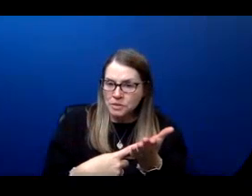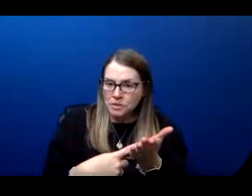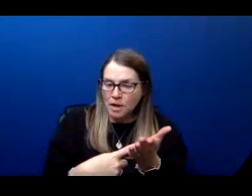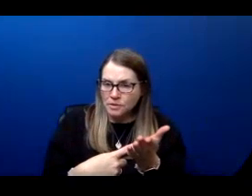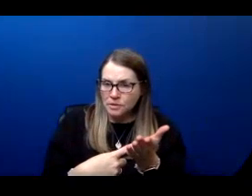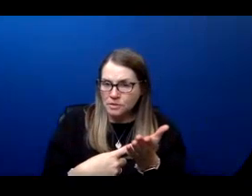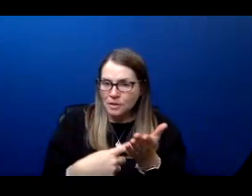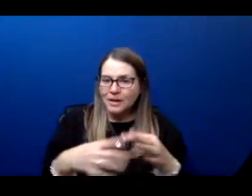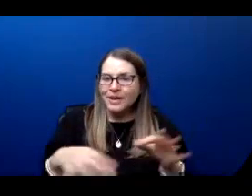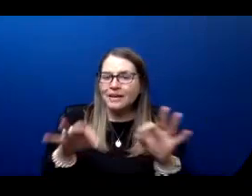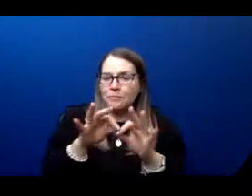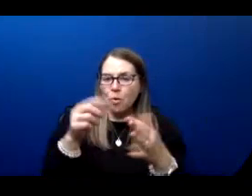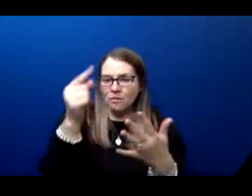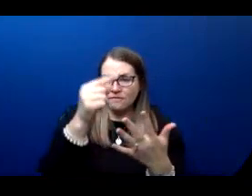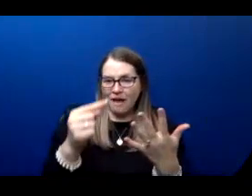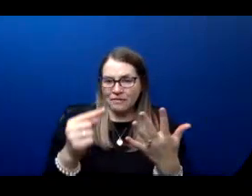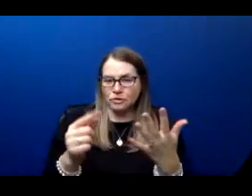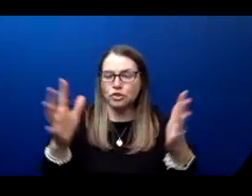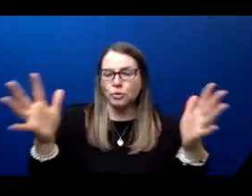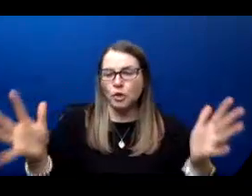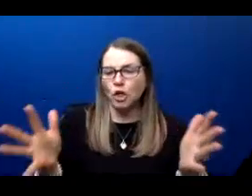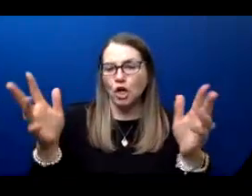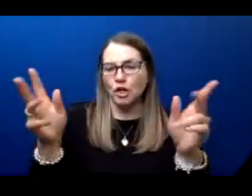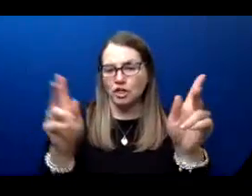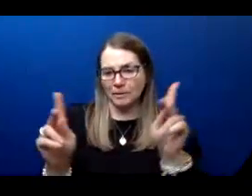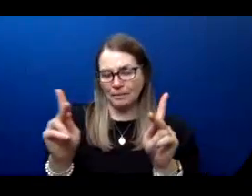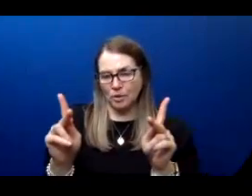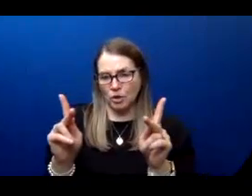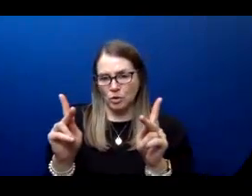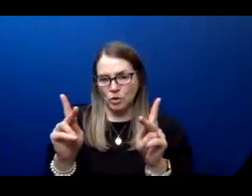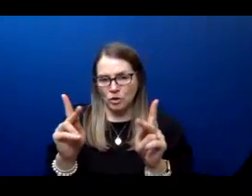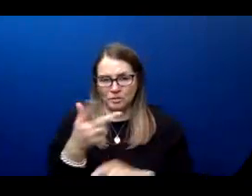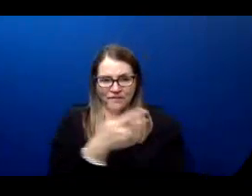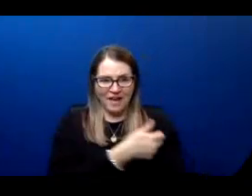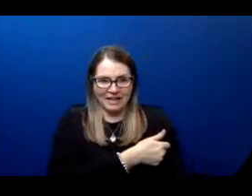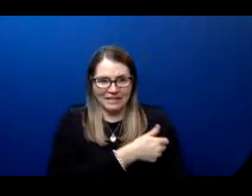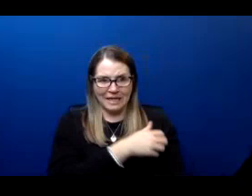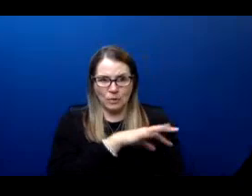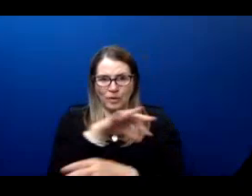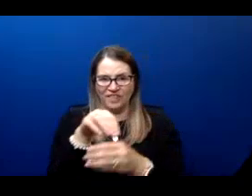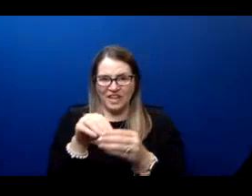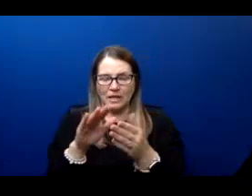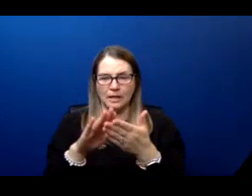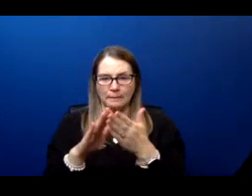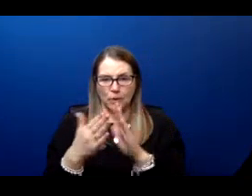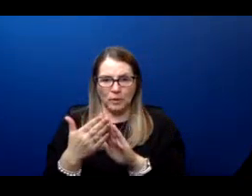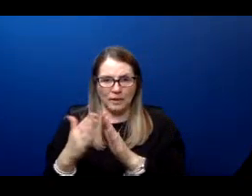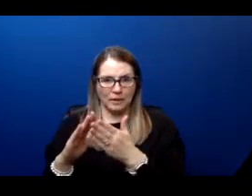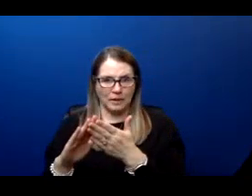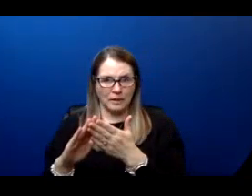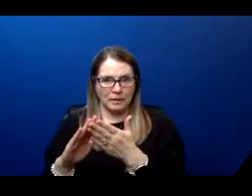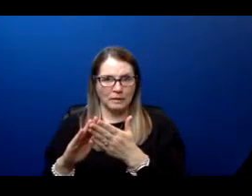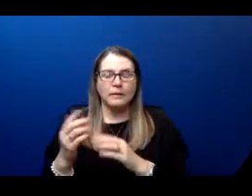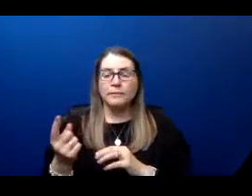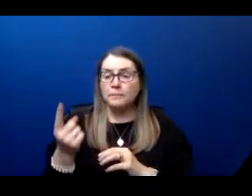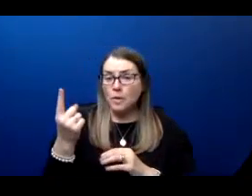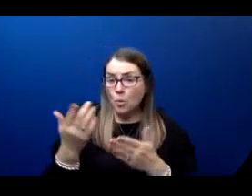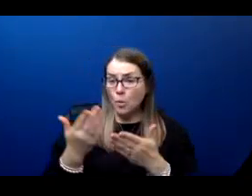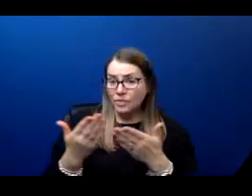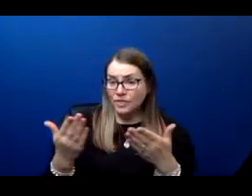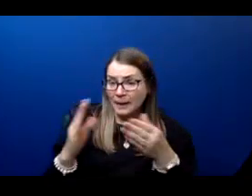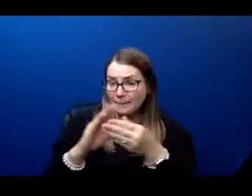factors that encourage participants to get vaccinated within communities. So one of the things that they mentioned a lot was, that they